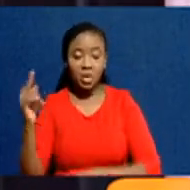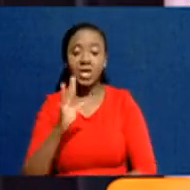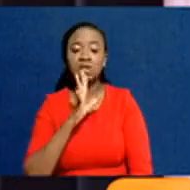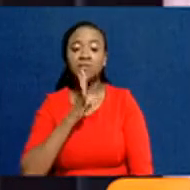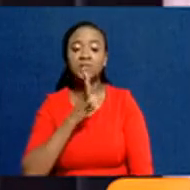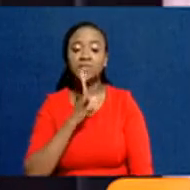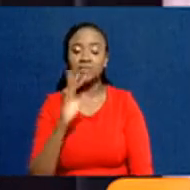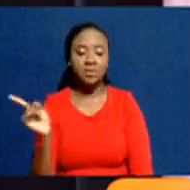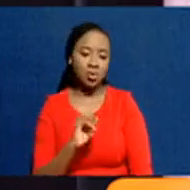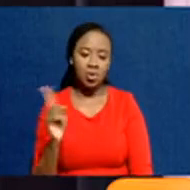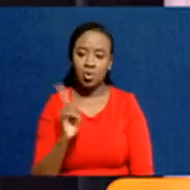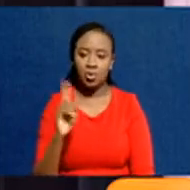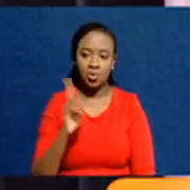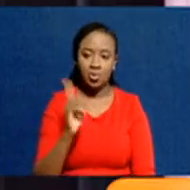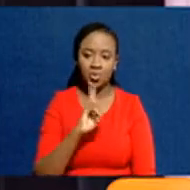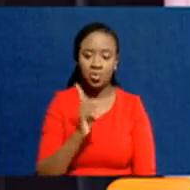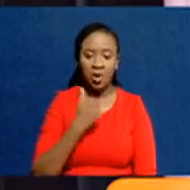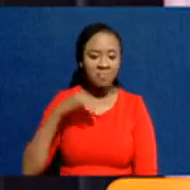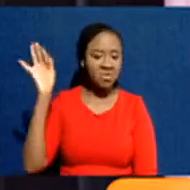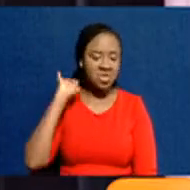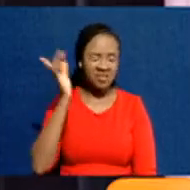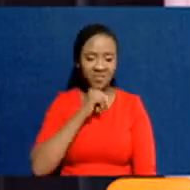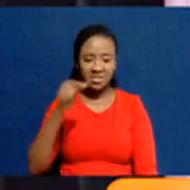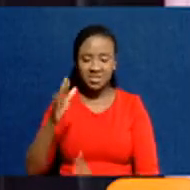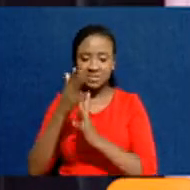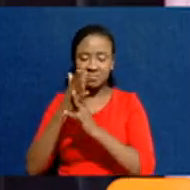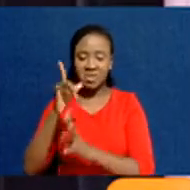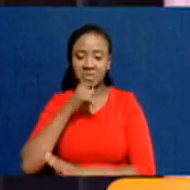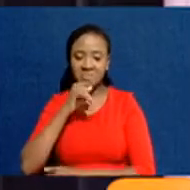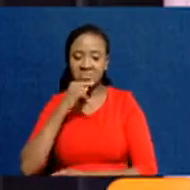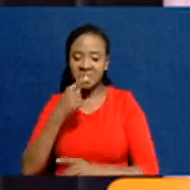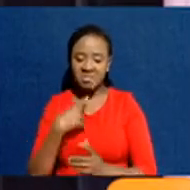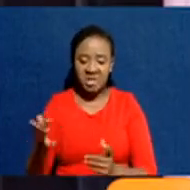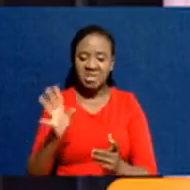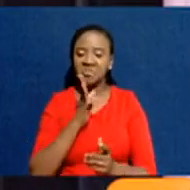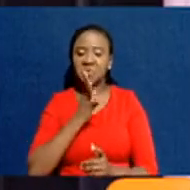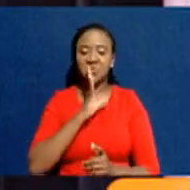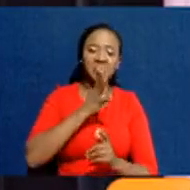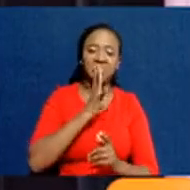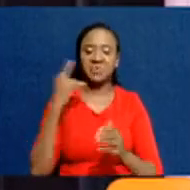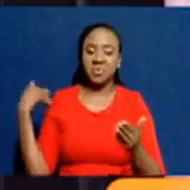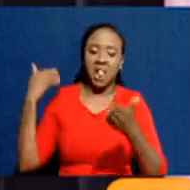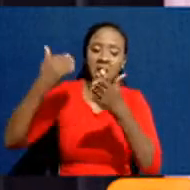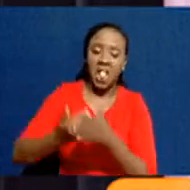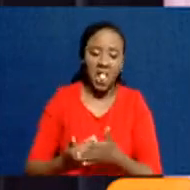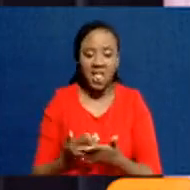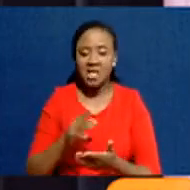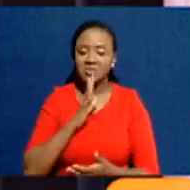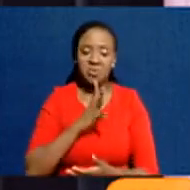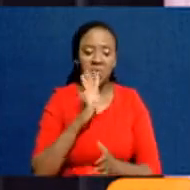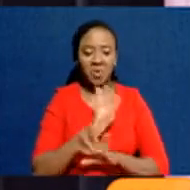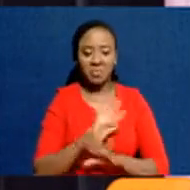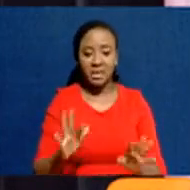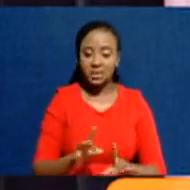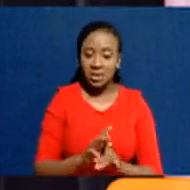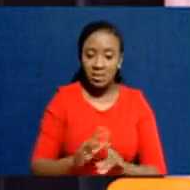I've heard the cartels who are saying that we are just talking. There have been so much talk in the past, and this talk is